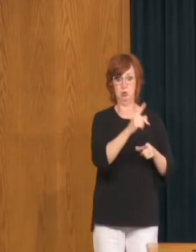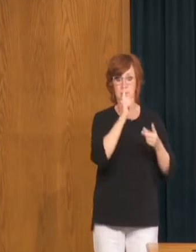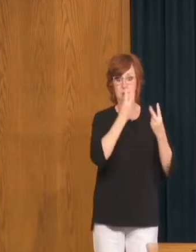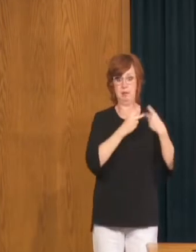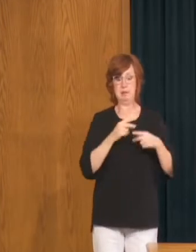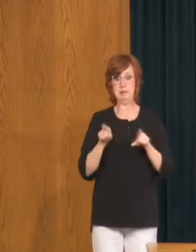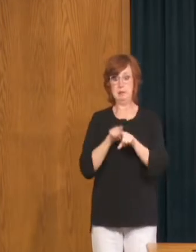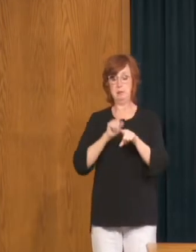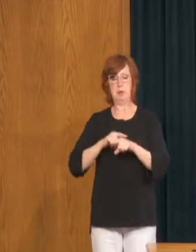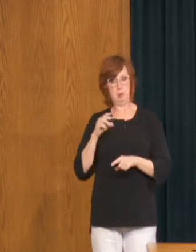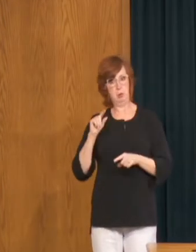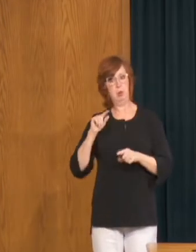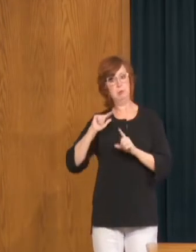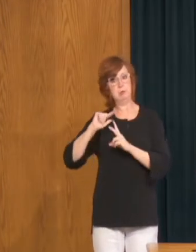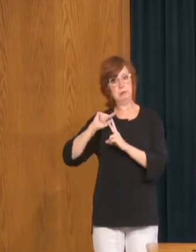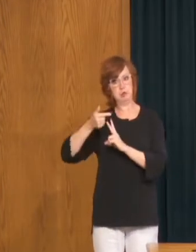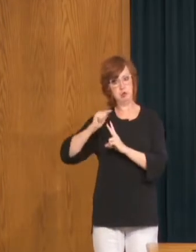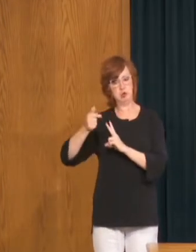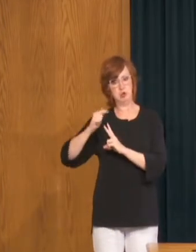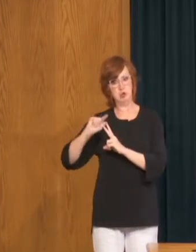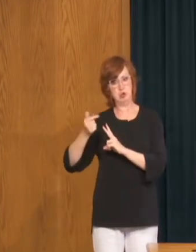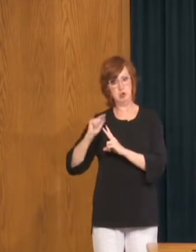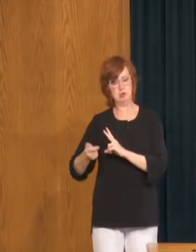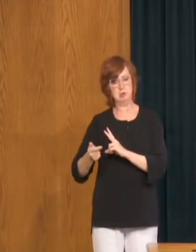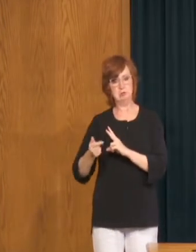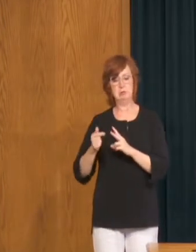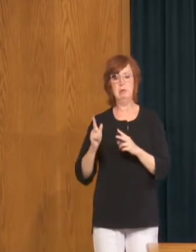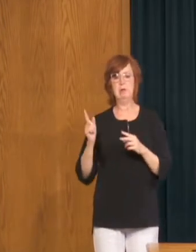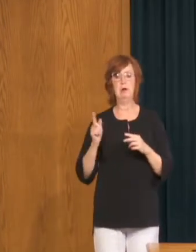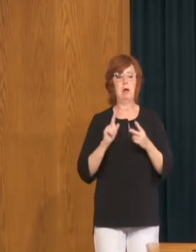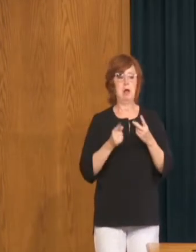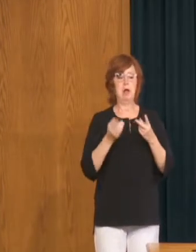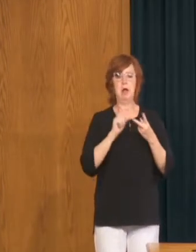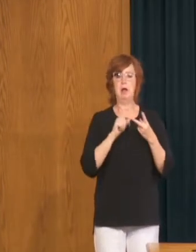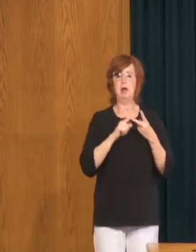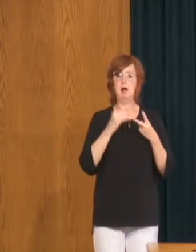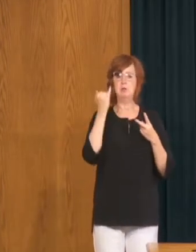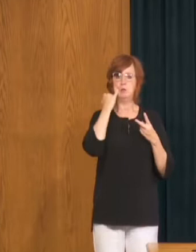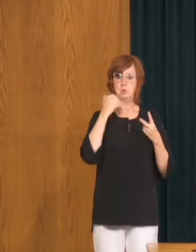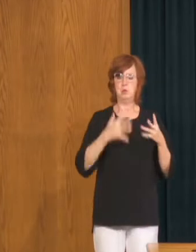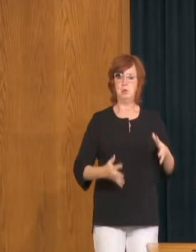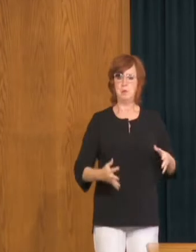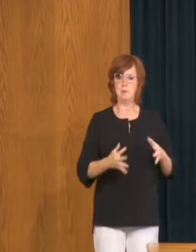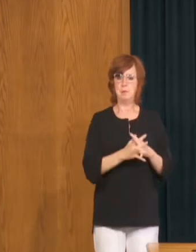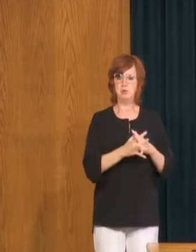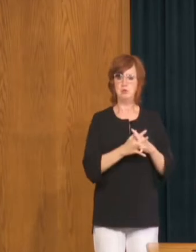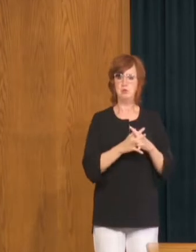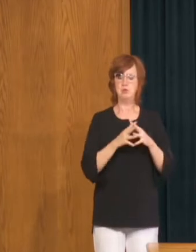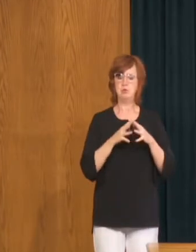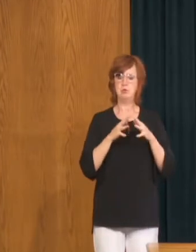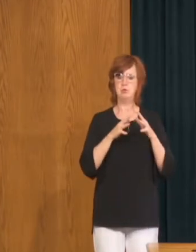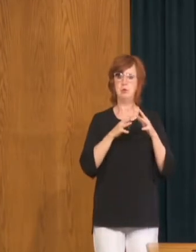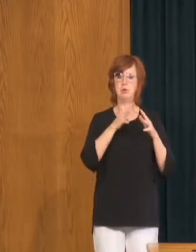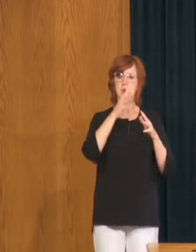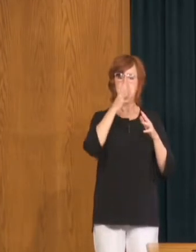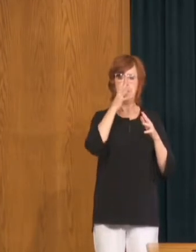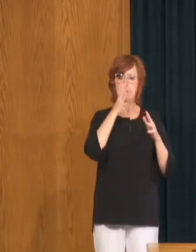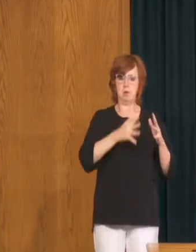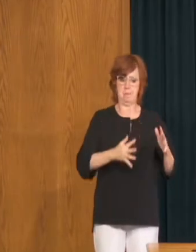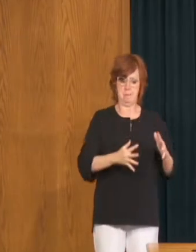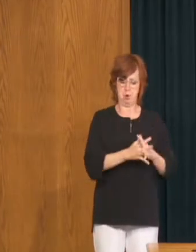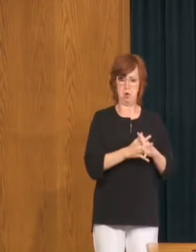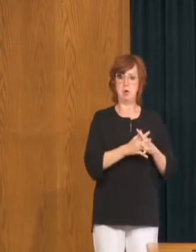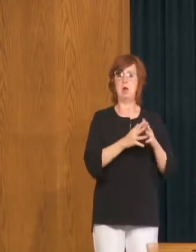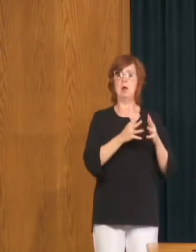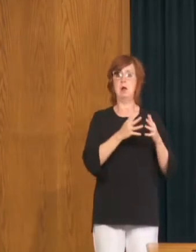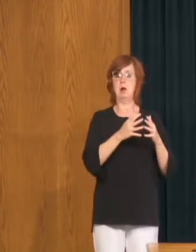can be present at one time for maternal services, for critical care services, intensive care, or palliative care